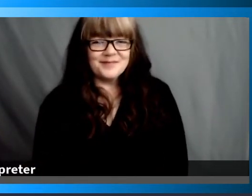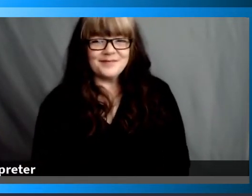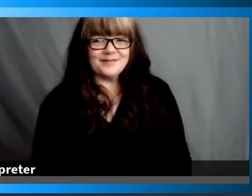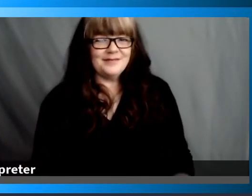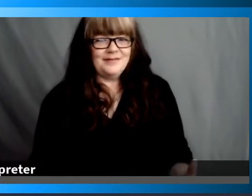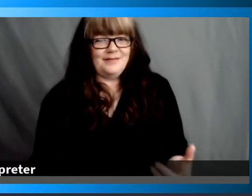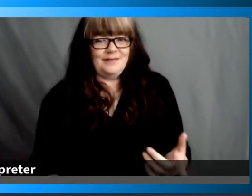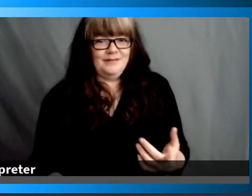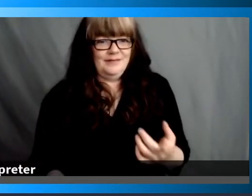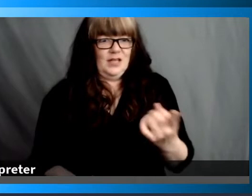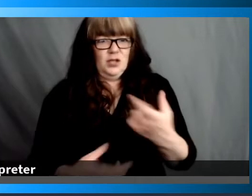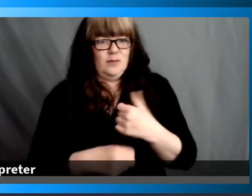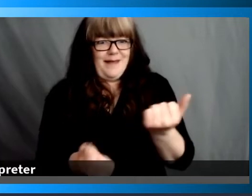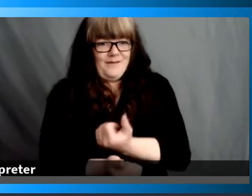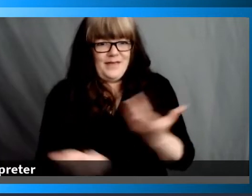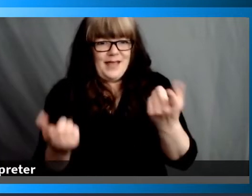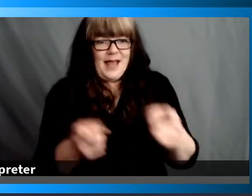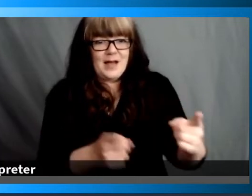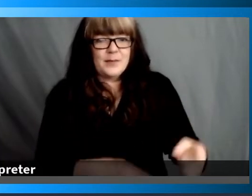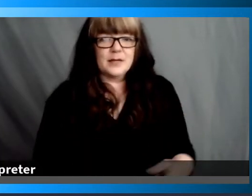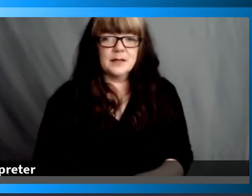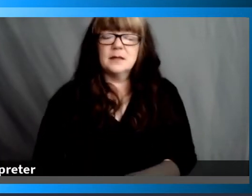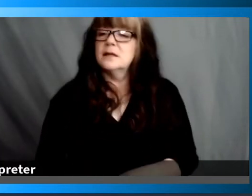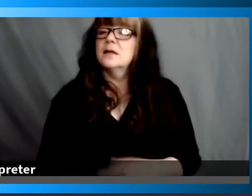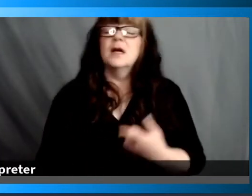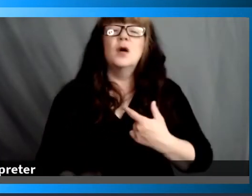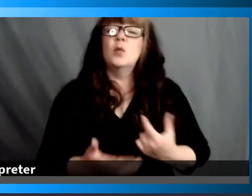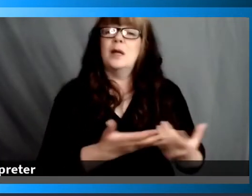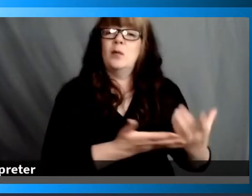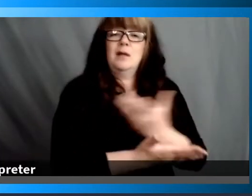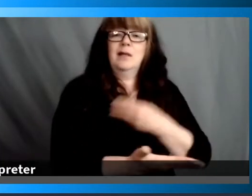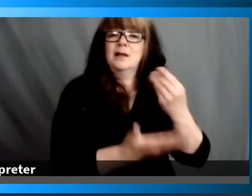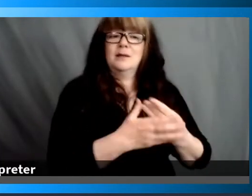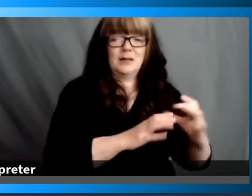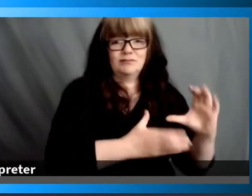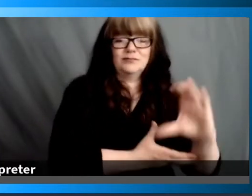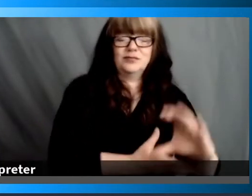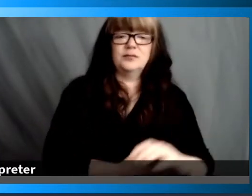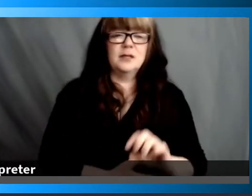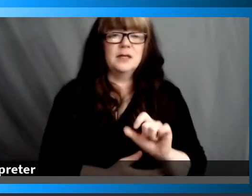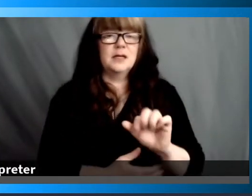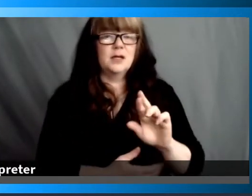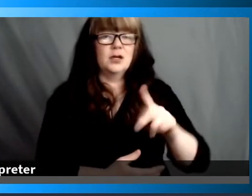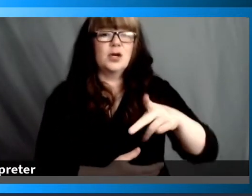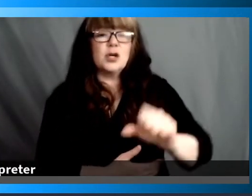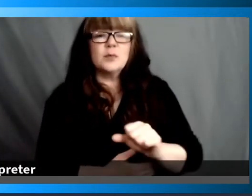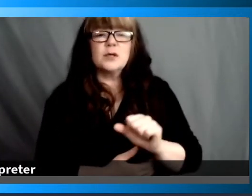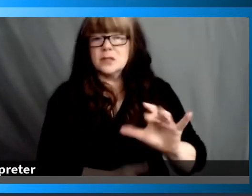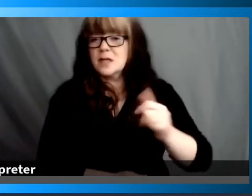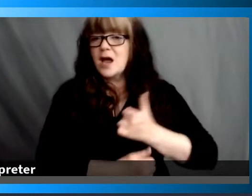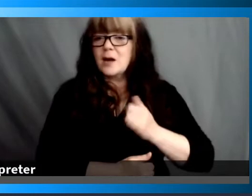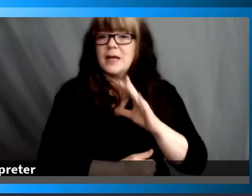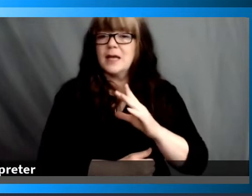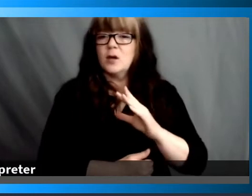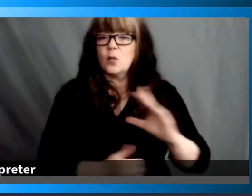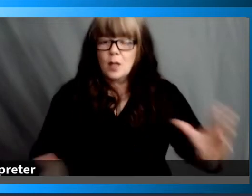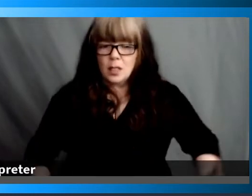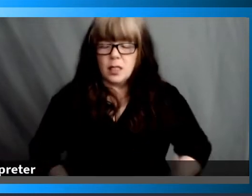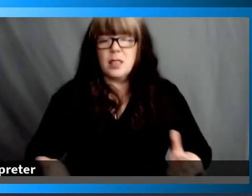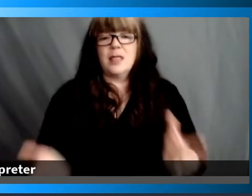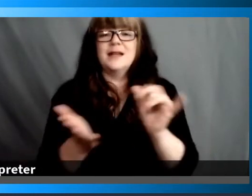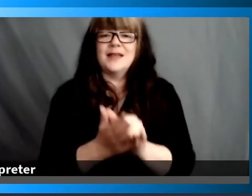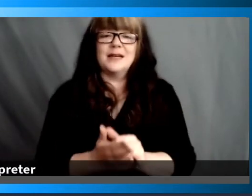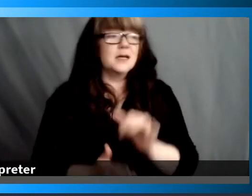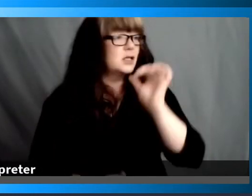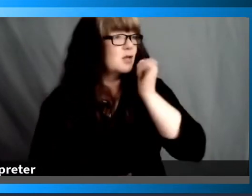Everything happen. I mean, we'll crowdfund it. Make everything happen. The Earpers are the army that will help. Seriously, facilitate. Tomorrow there's going to be